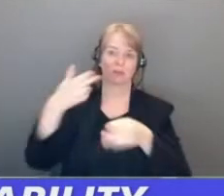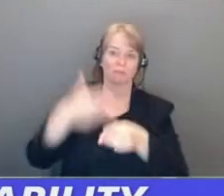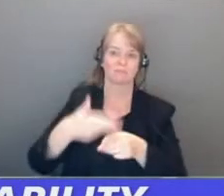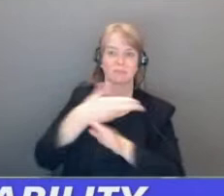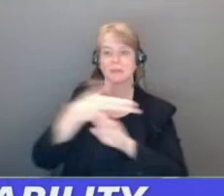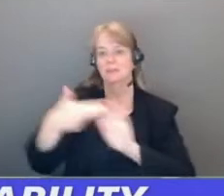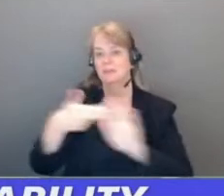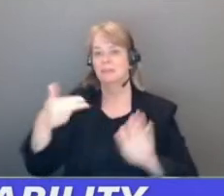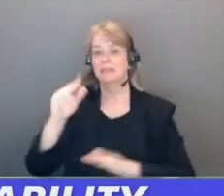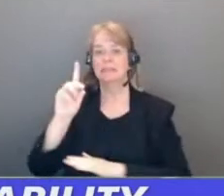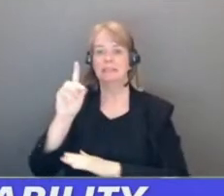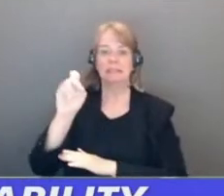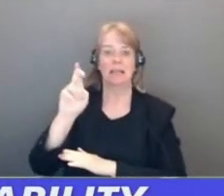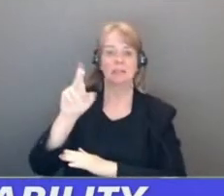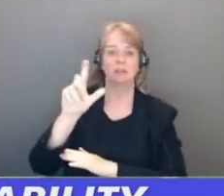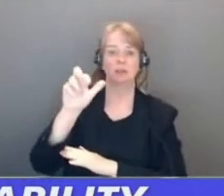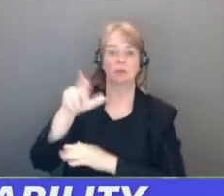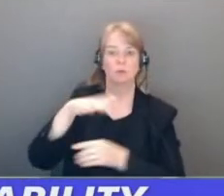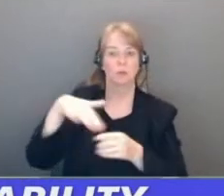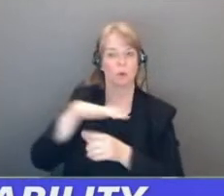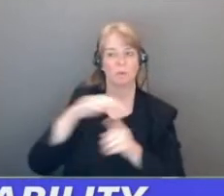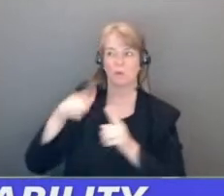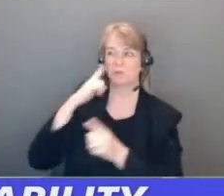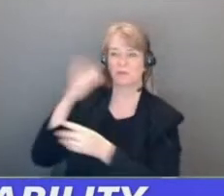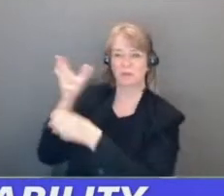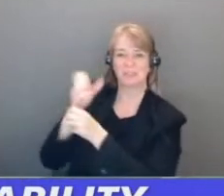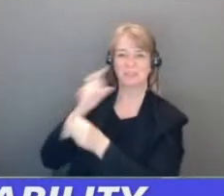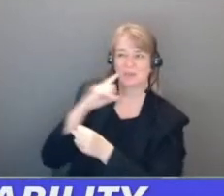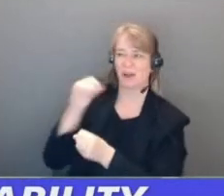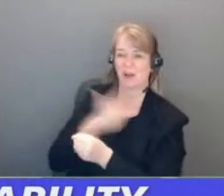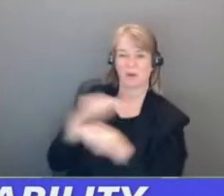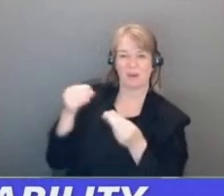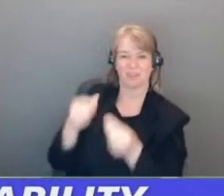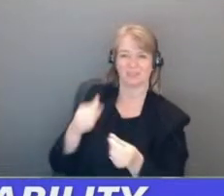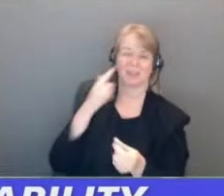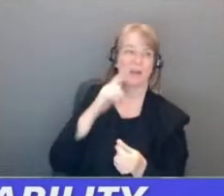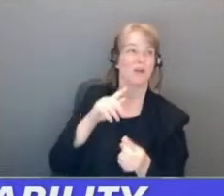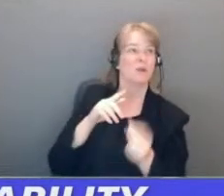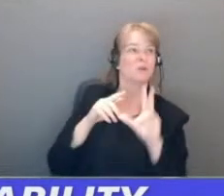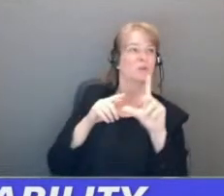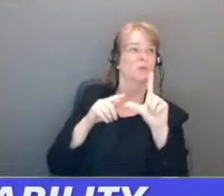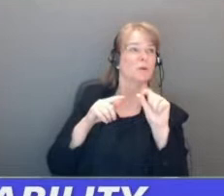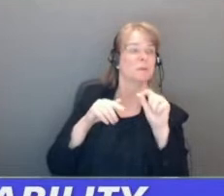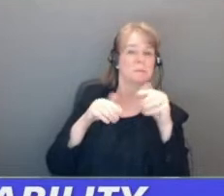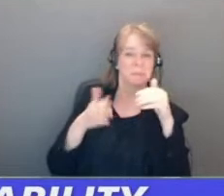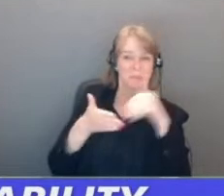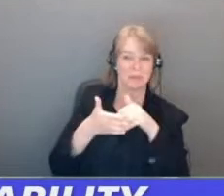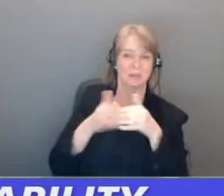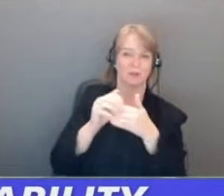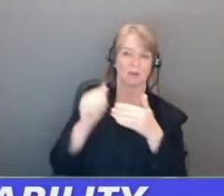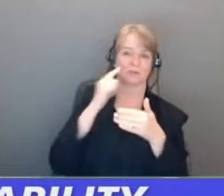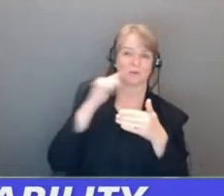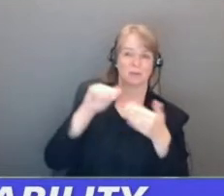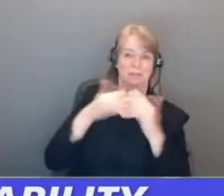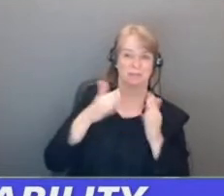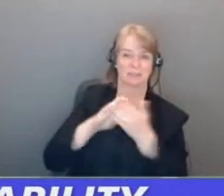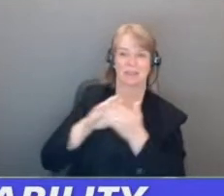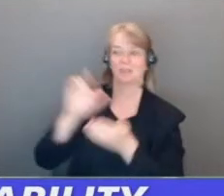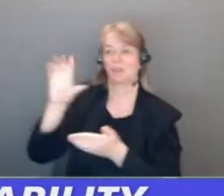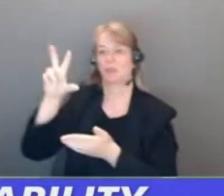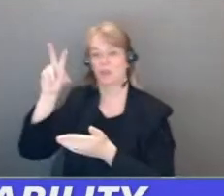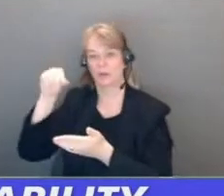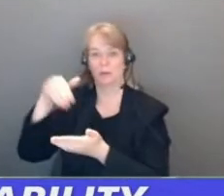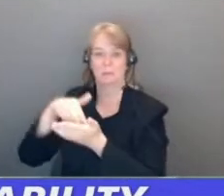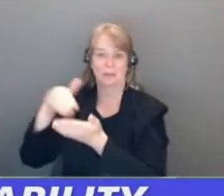$0.00 for our costs, which are $20 million at the city and $30 million at Hydro. So the province, I think,